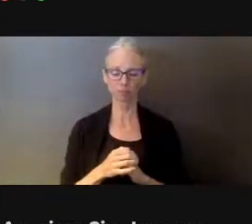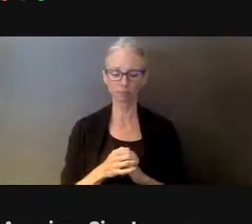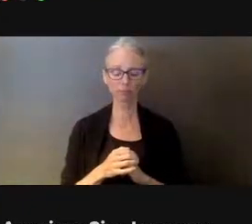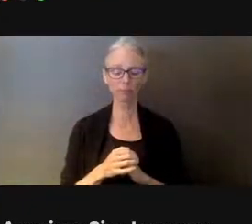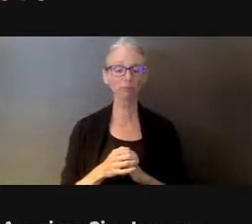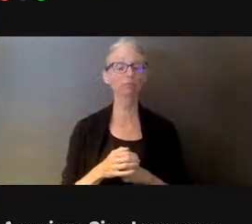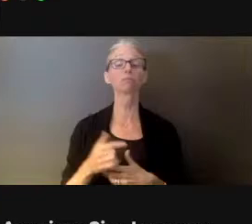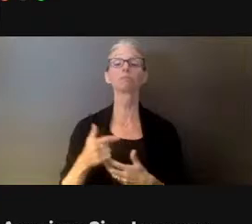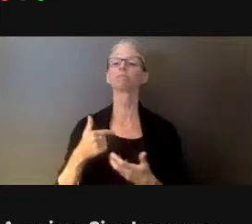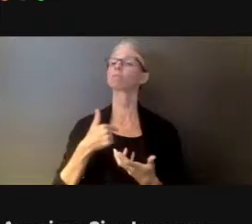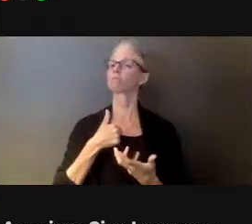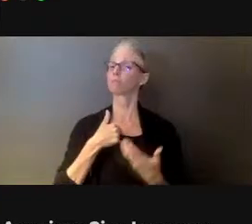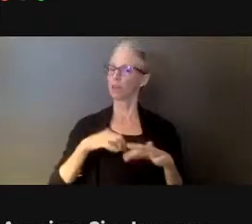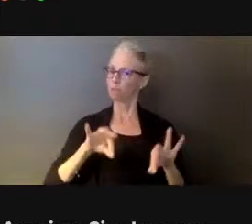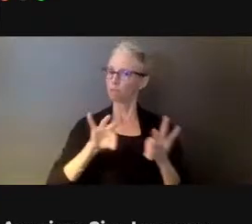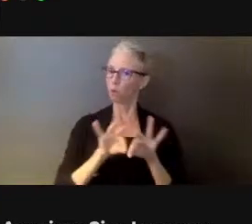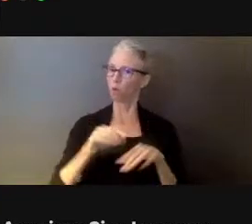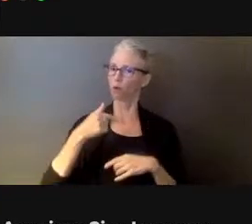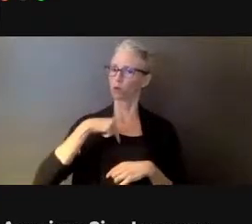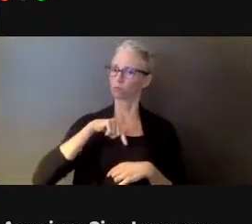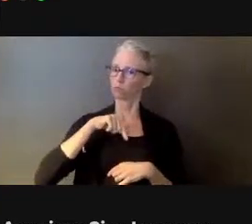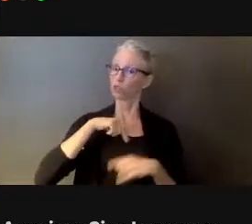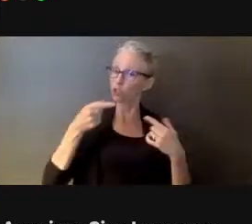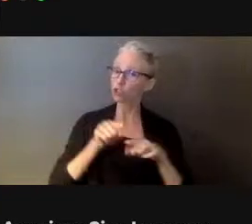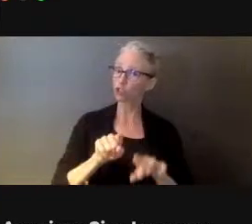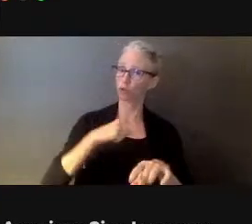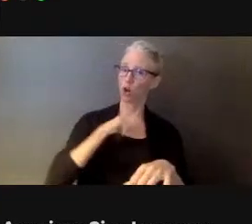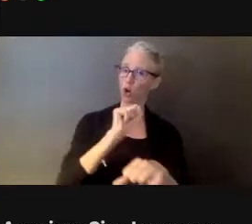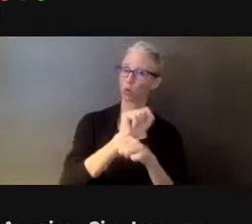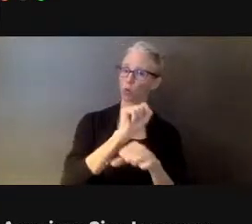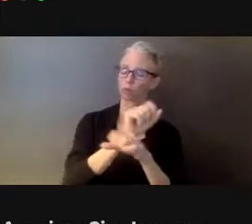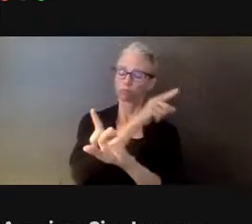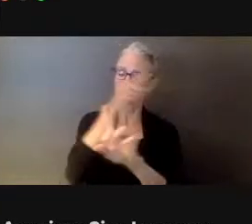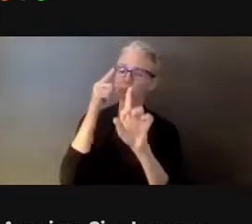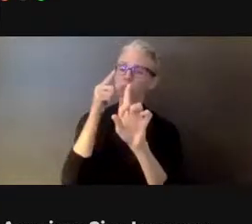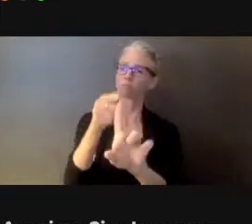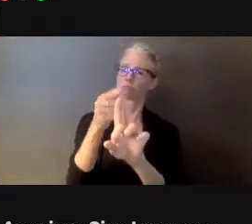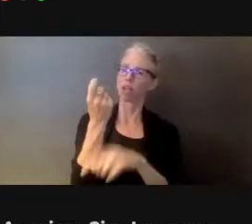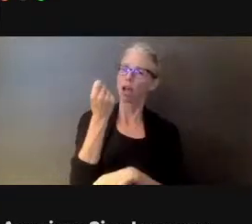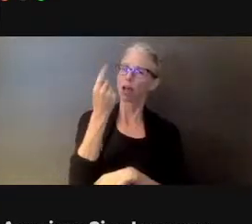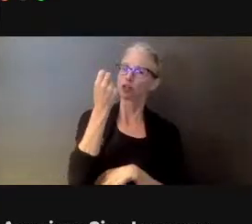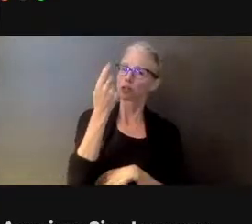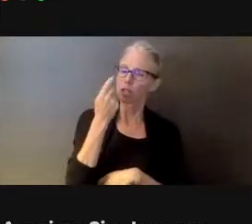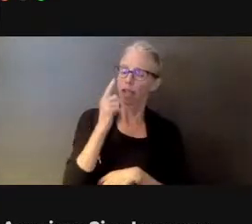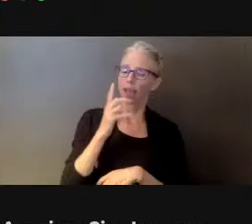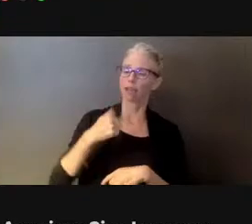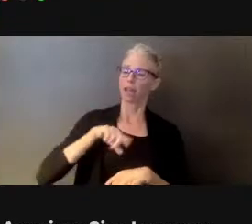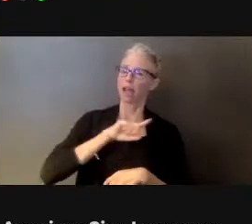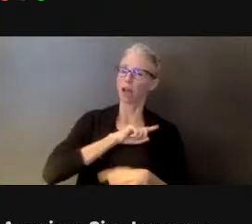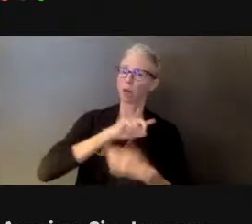our responsibilities and purpose as custodians and caretakers of these sacred lands.